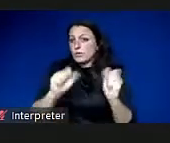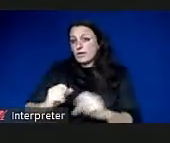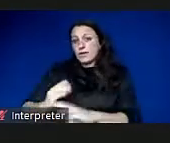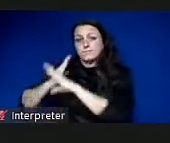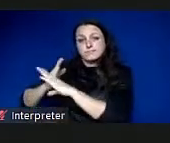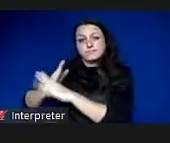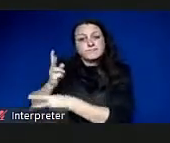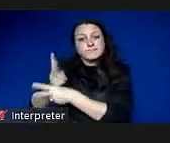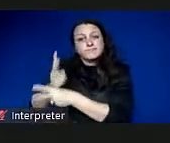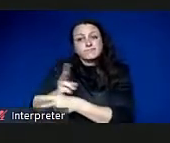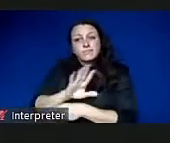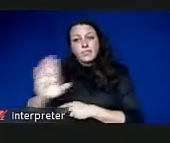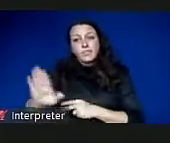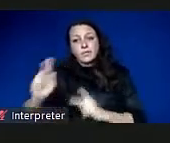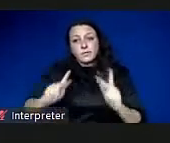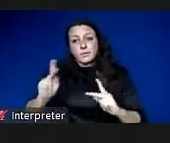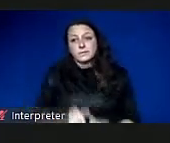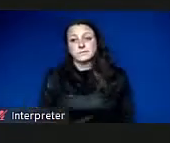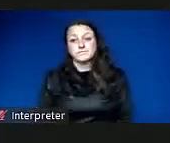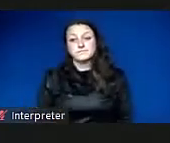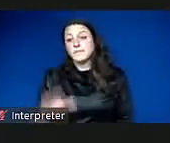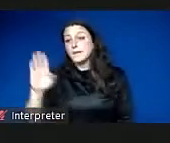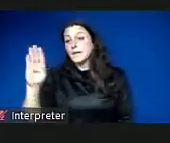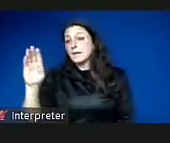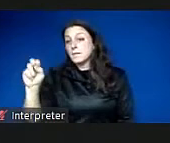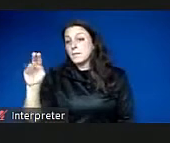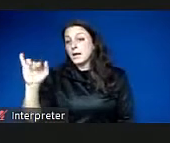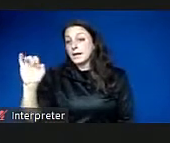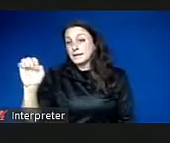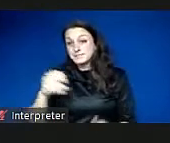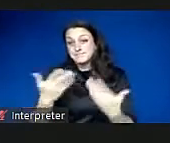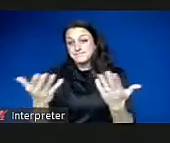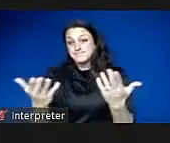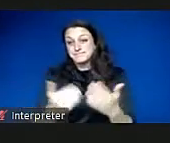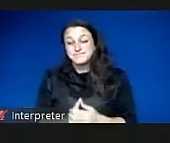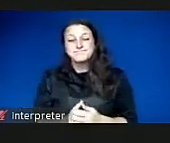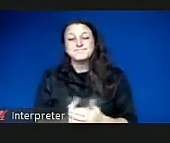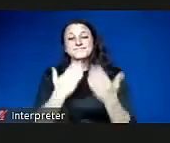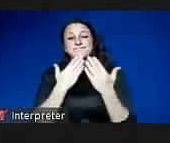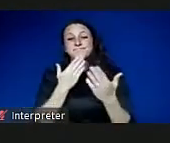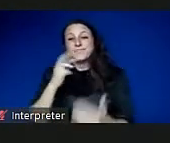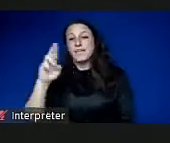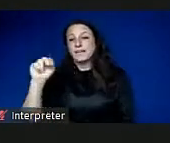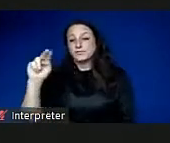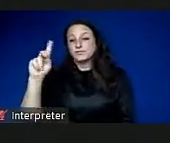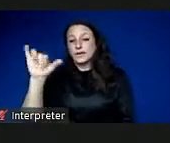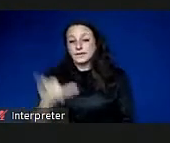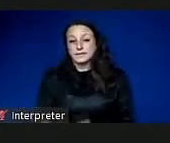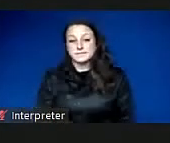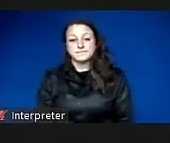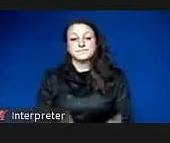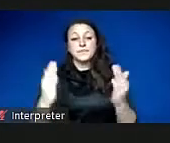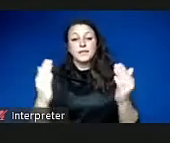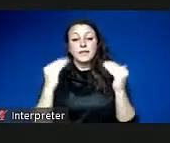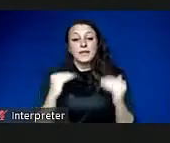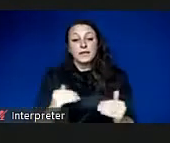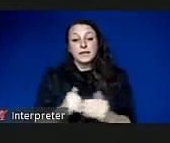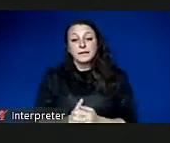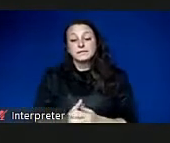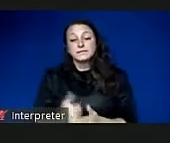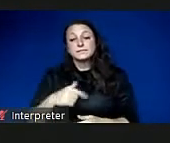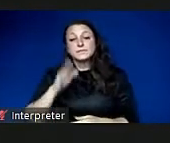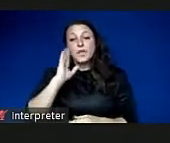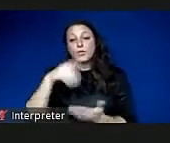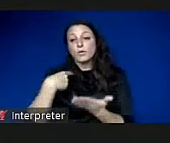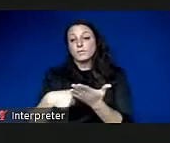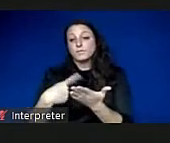Bonnie, I'll hand it back to you. Thanks, Randy. So next, I am going to talk about our